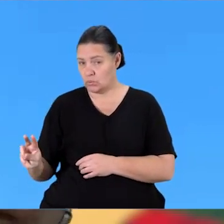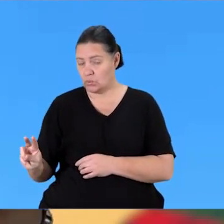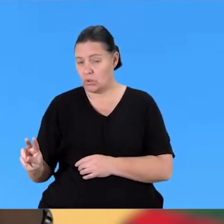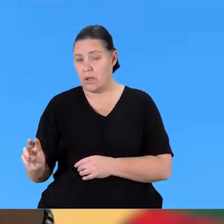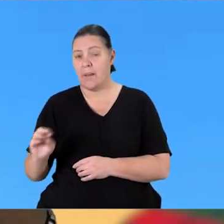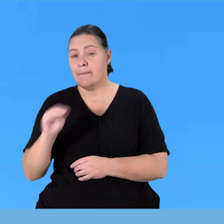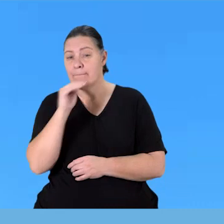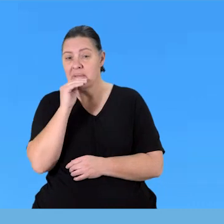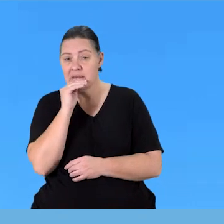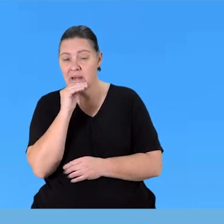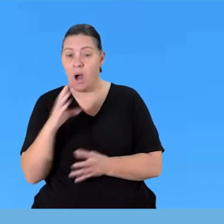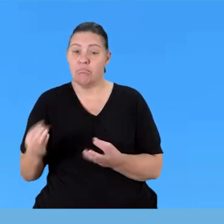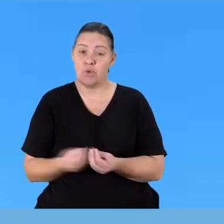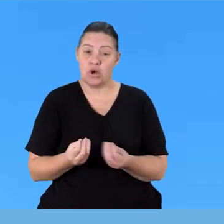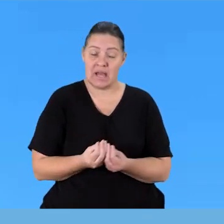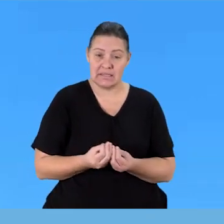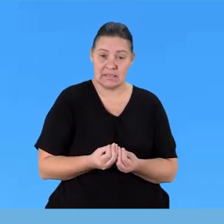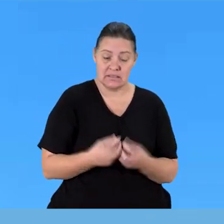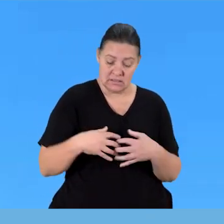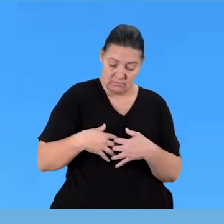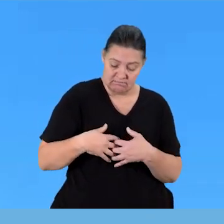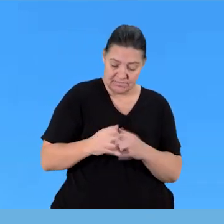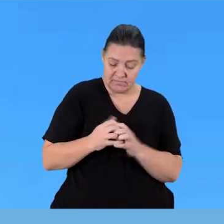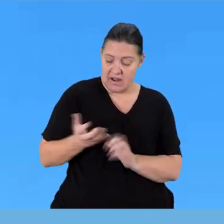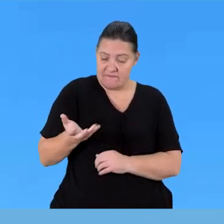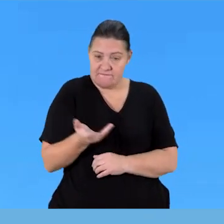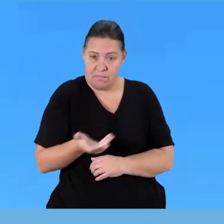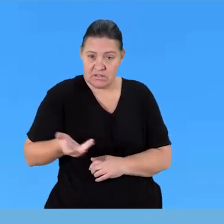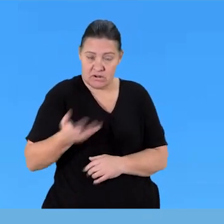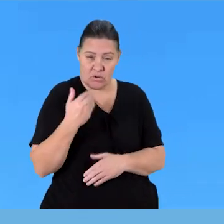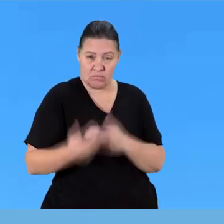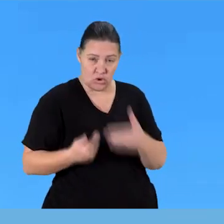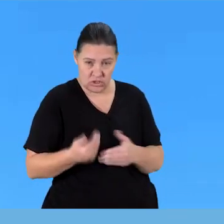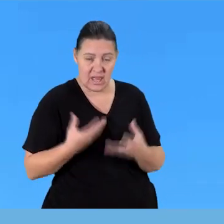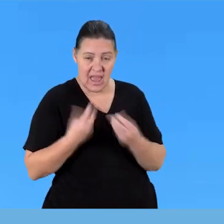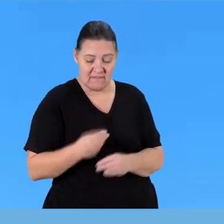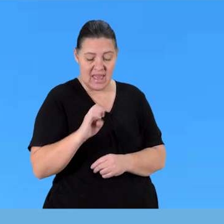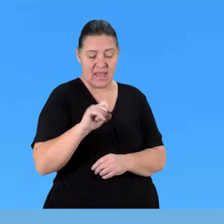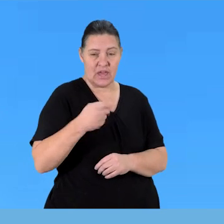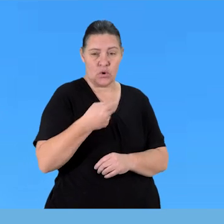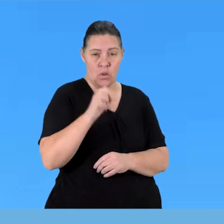therefore, the products that are produced or that are formed in the fermentation process, we have ethanol